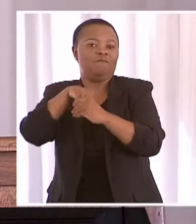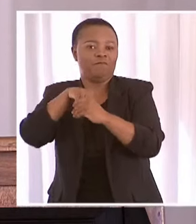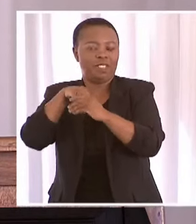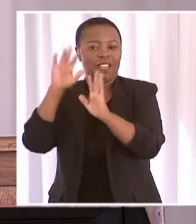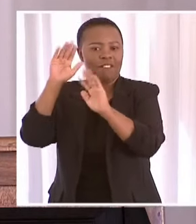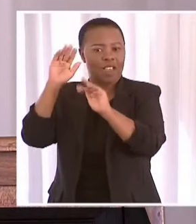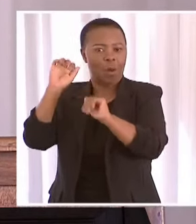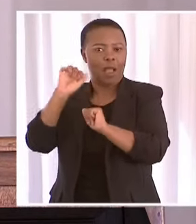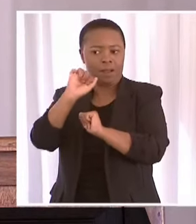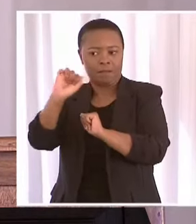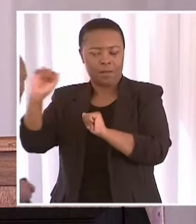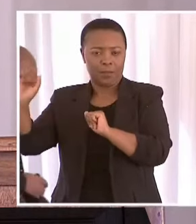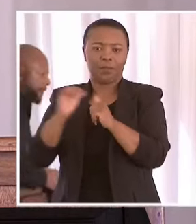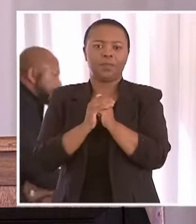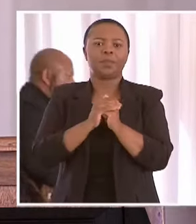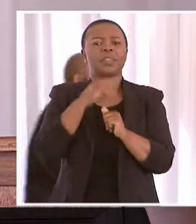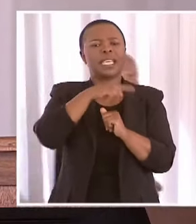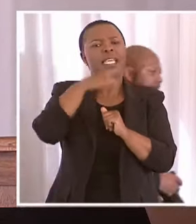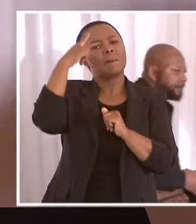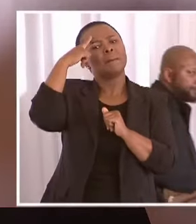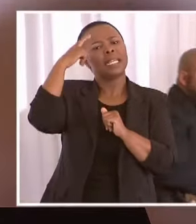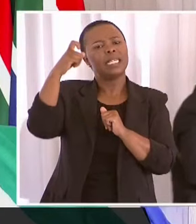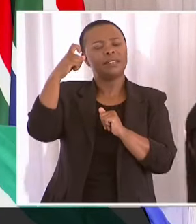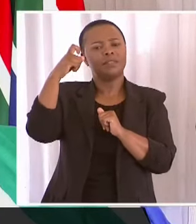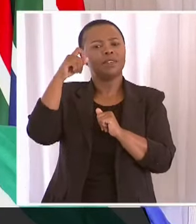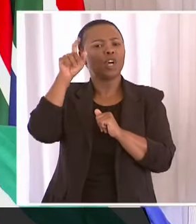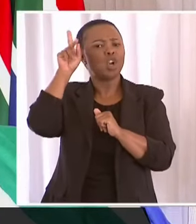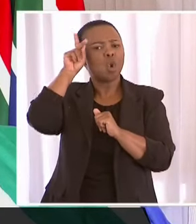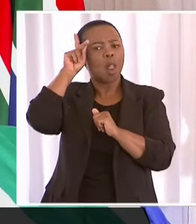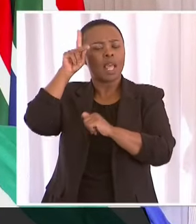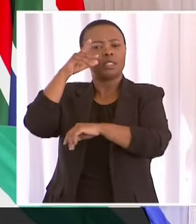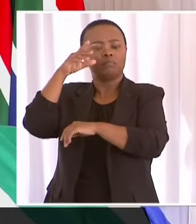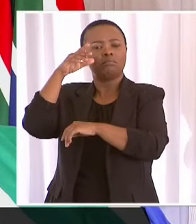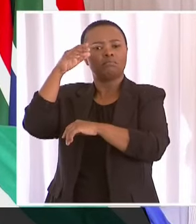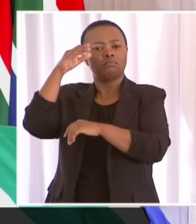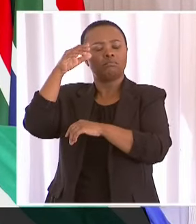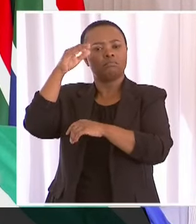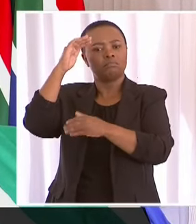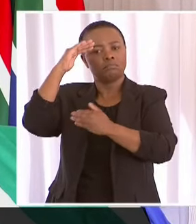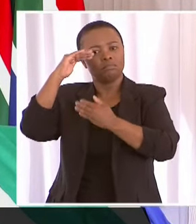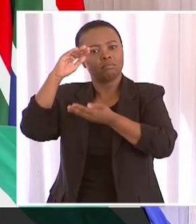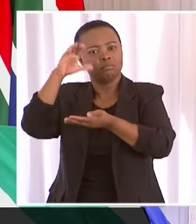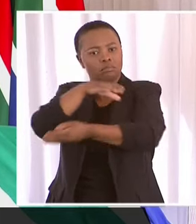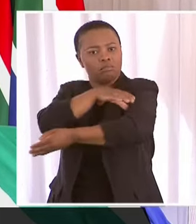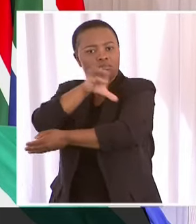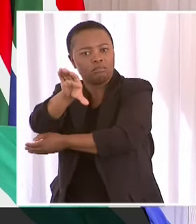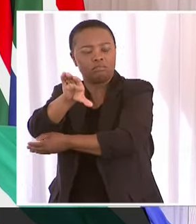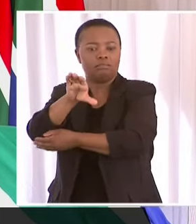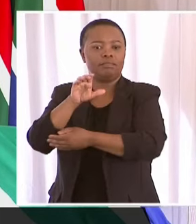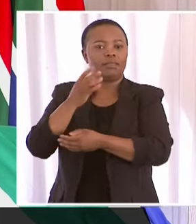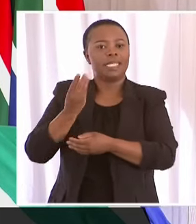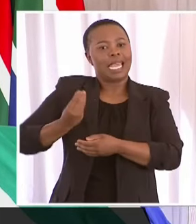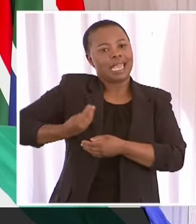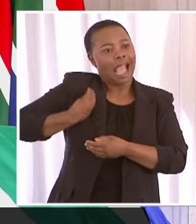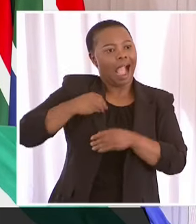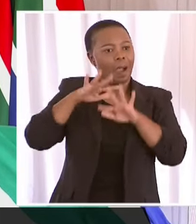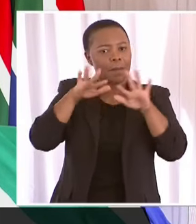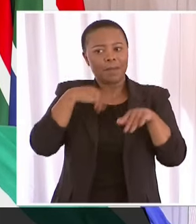Aziz believed in imparting knowledge and investing in young people. I've seen some of them